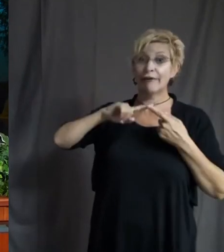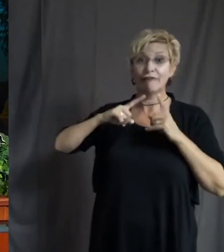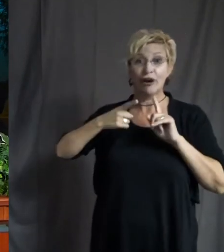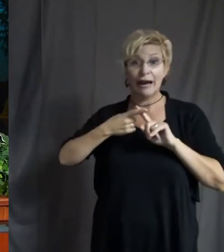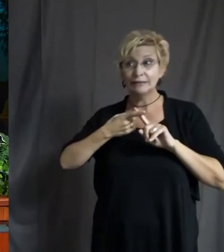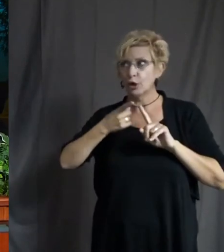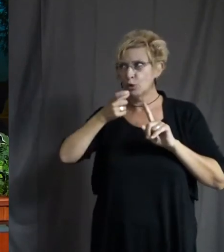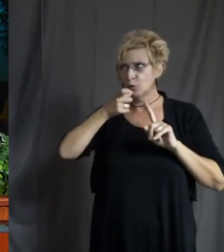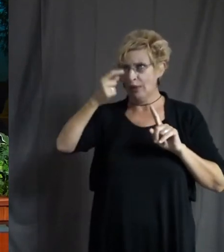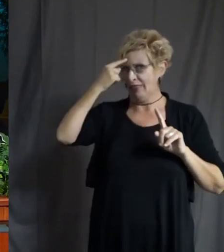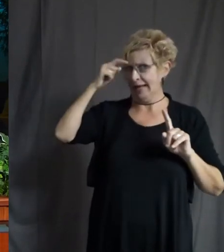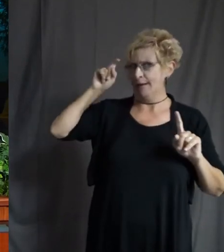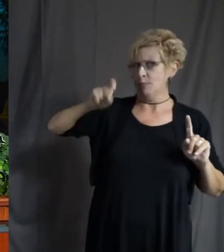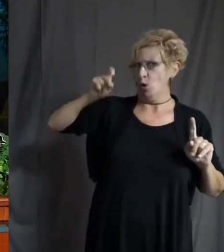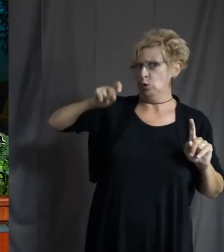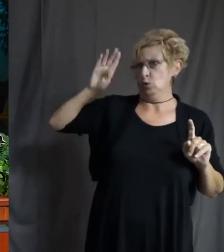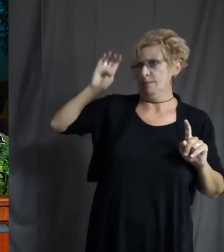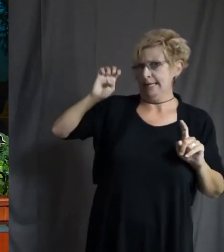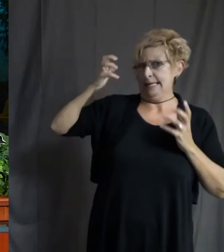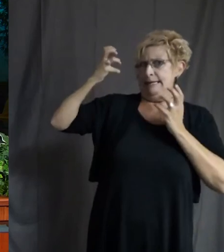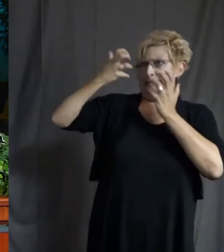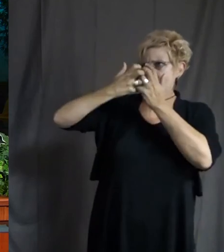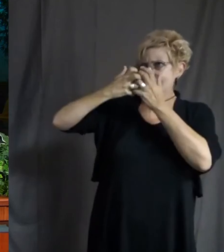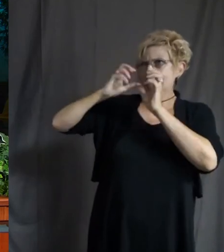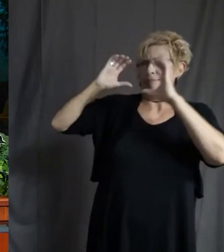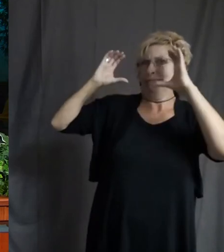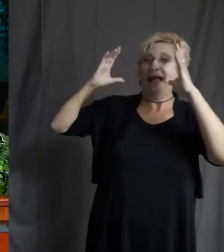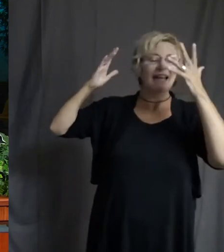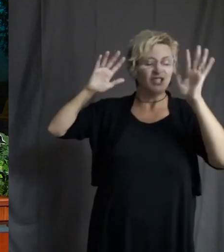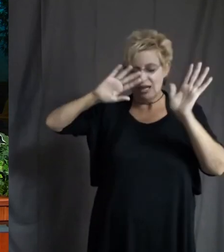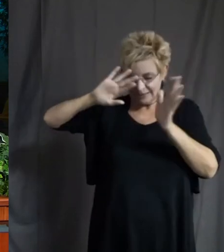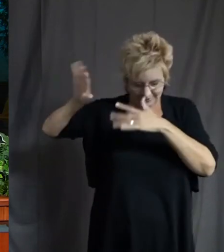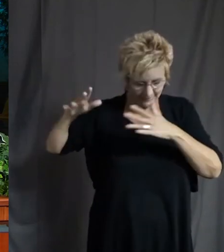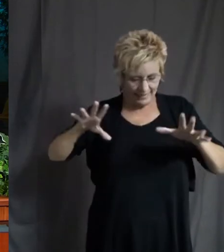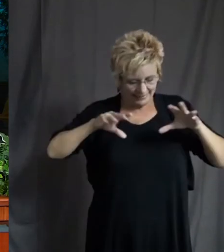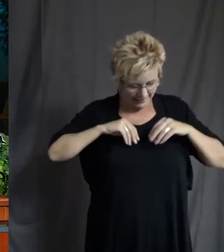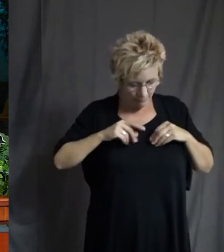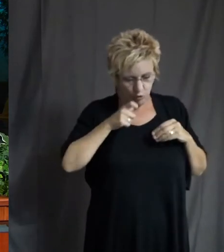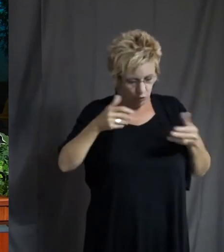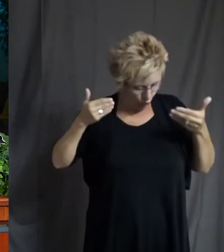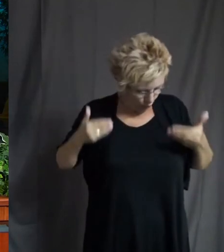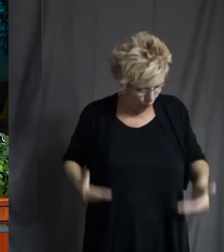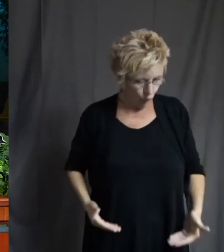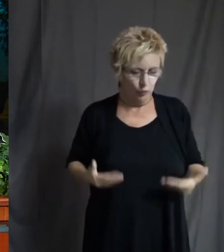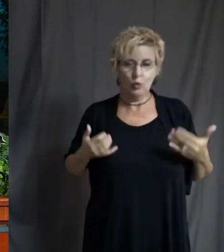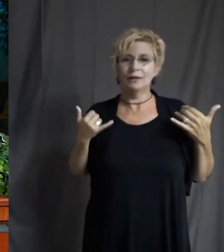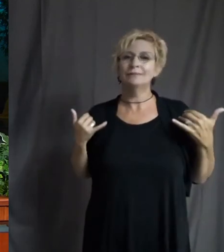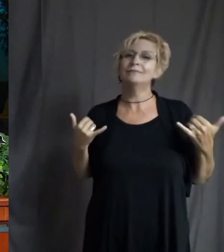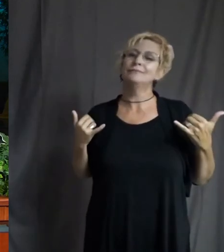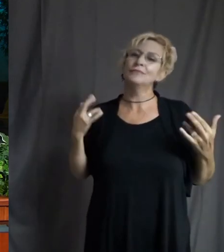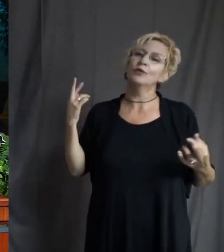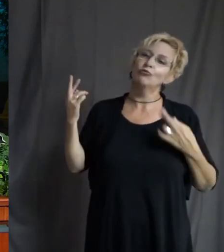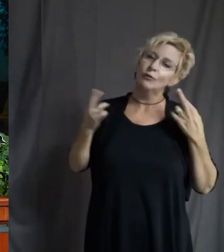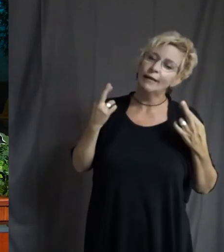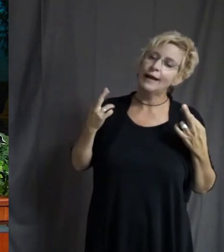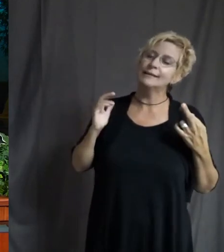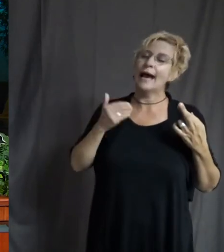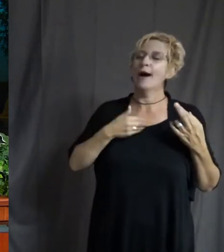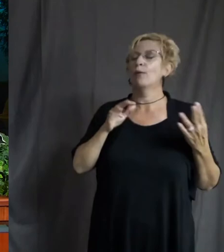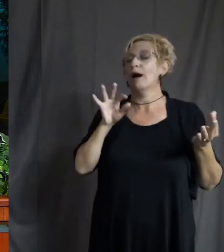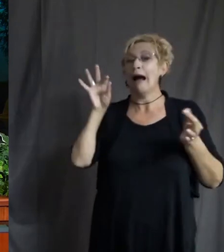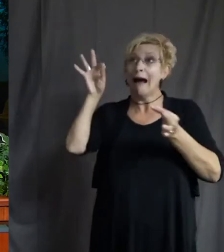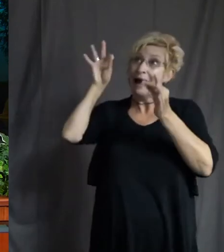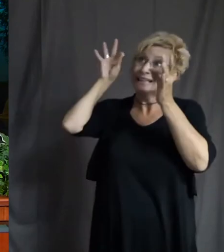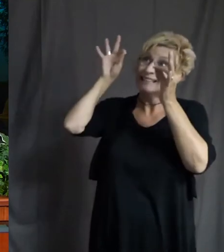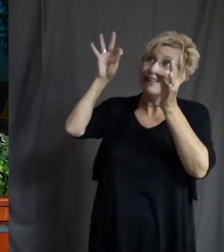of who we think we're supposed to be and accept ourselves with who we are, realizing that our ideals are not something